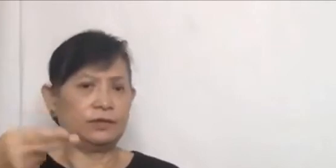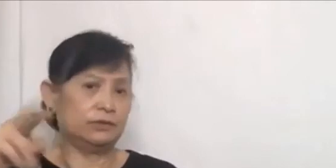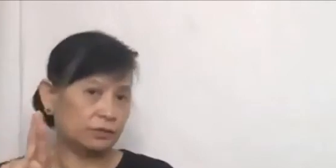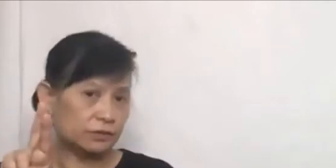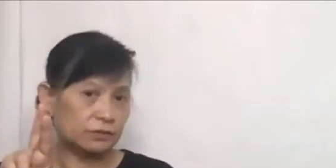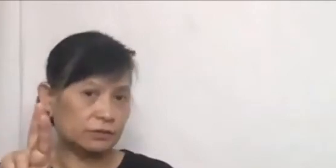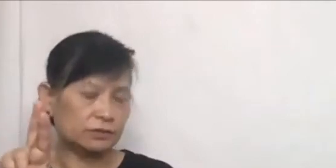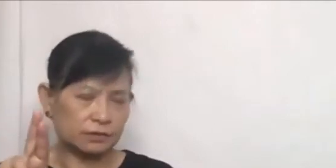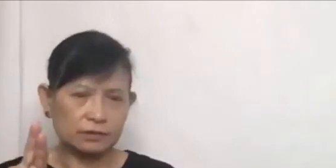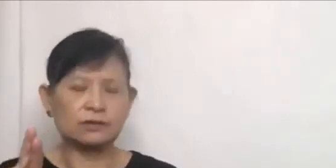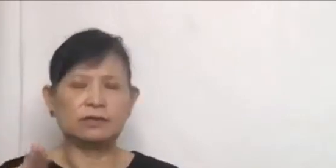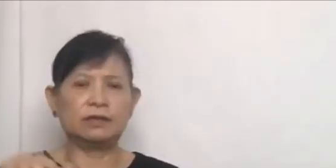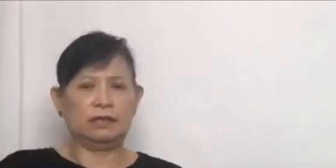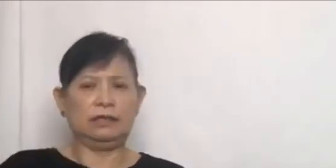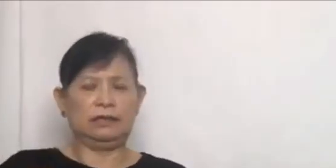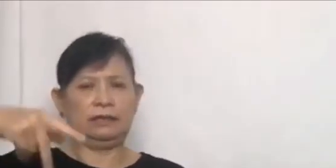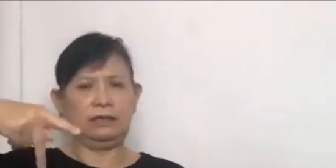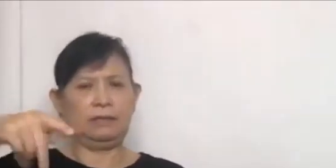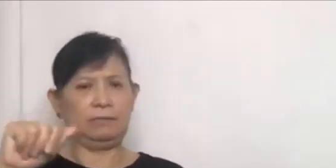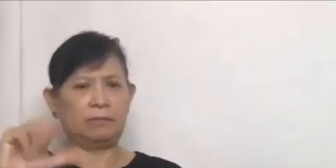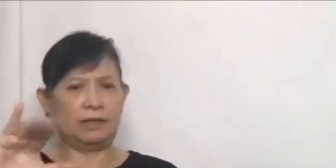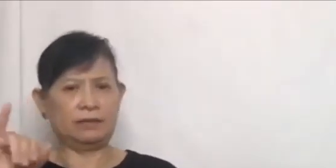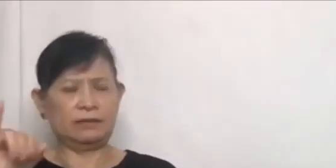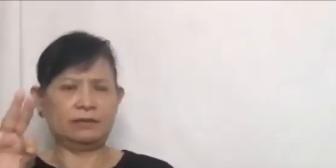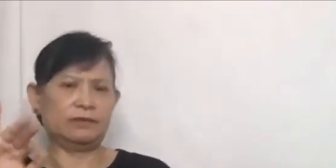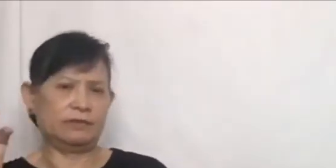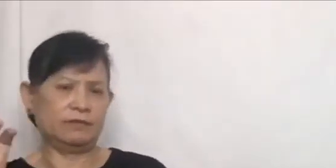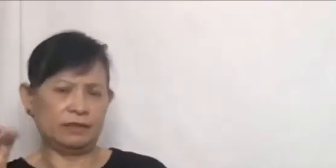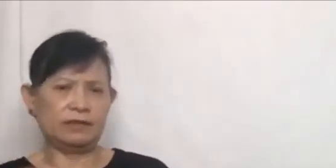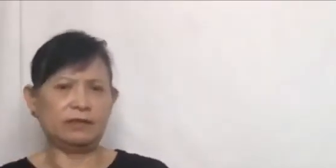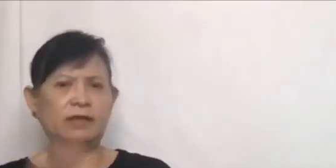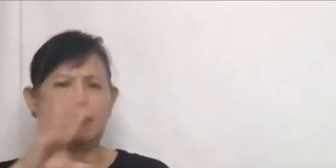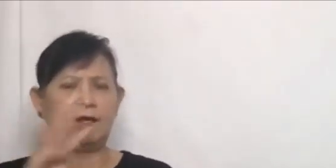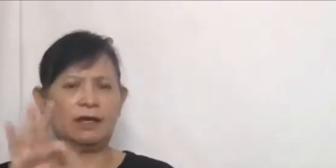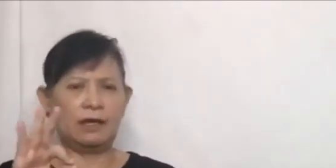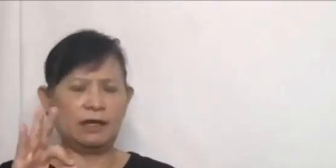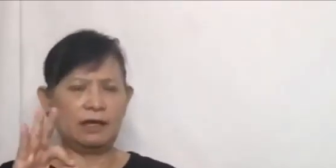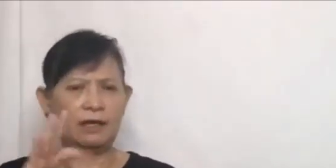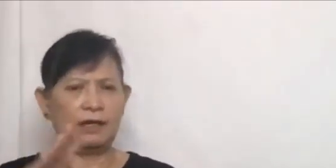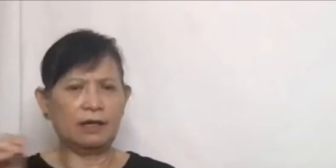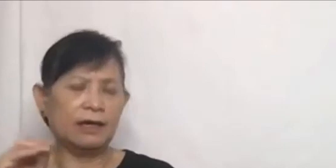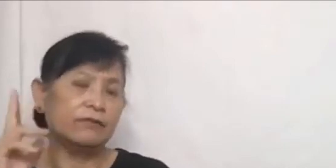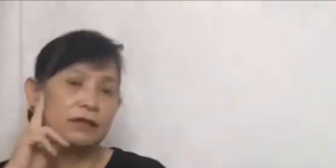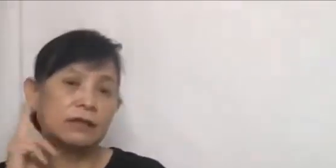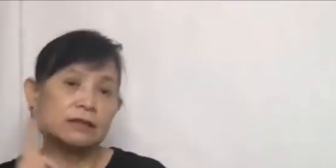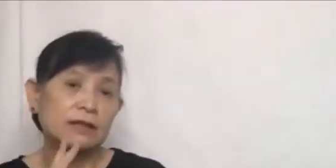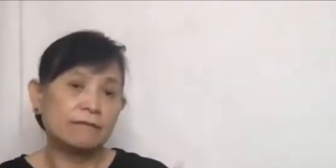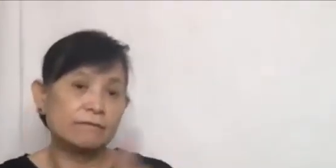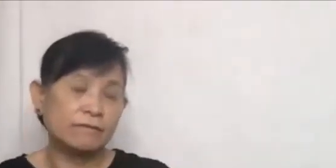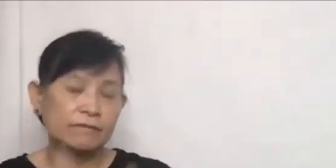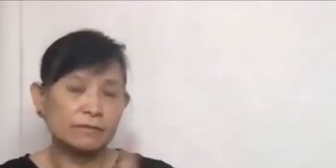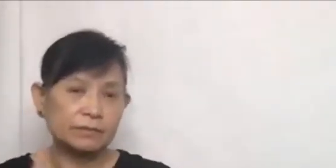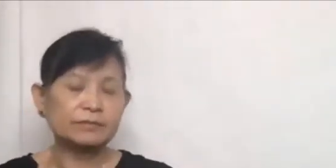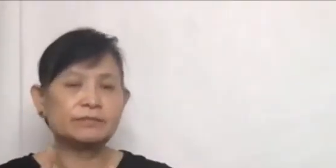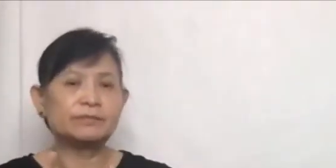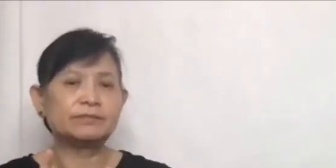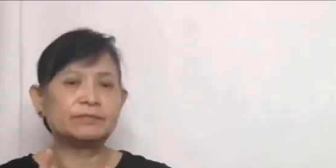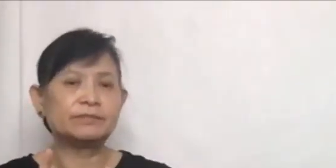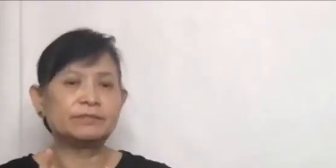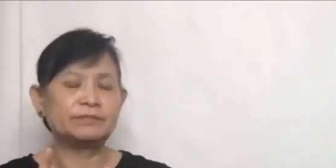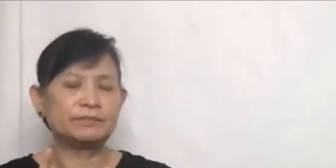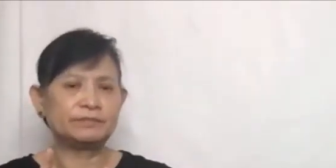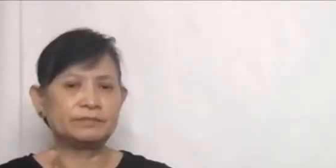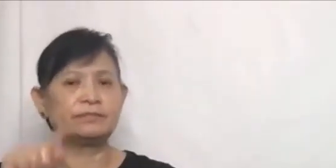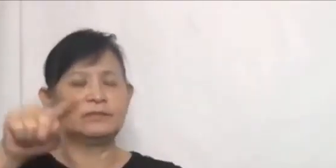us in the Pacific, and also deaf people, persons with hearing impairment, sign